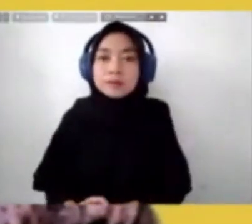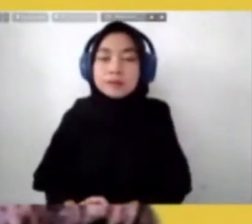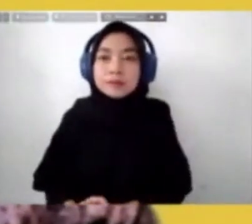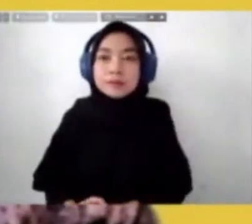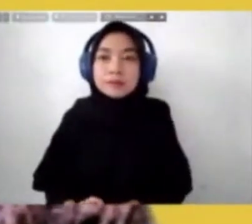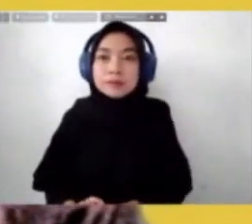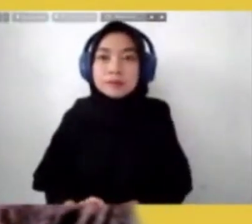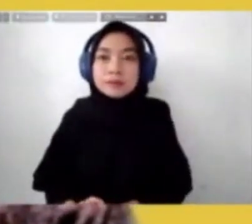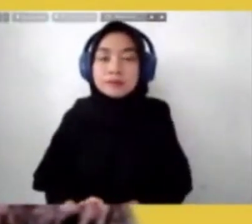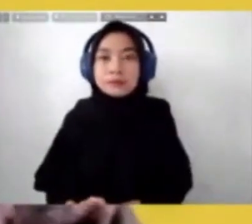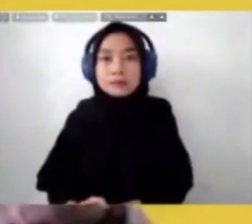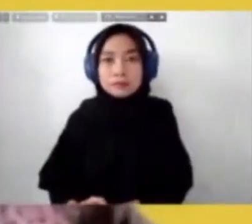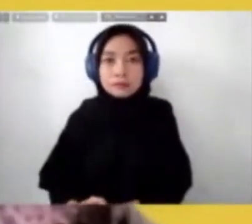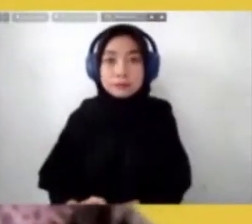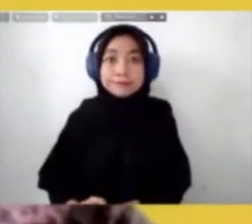Okay.